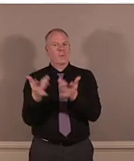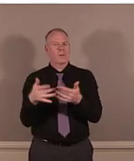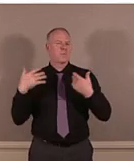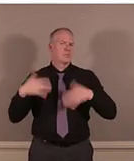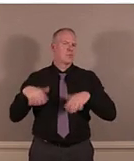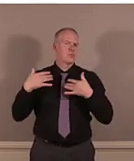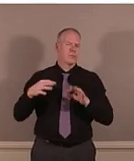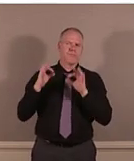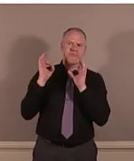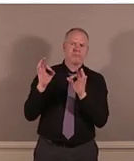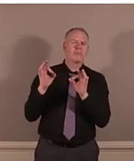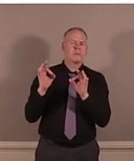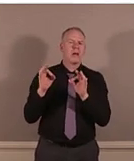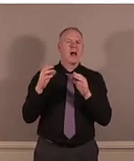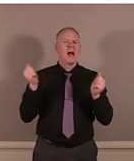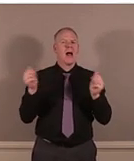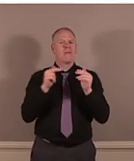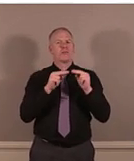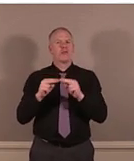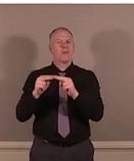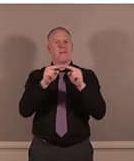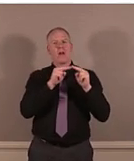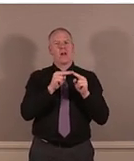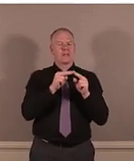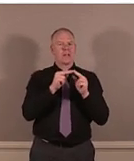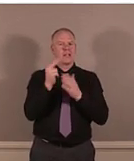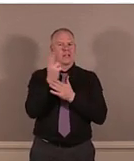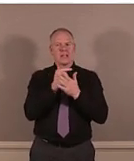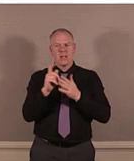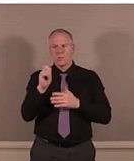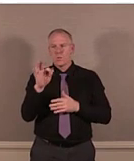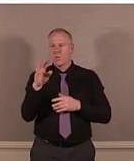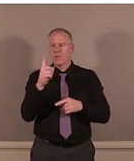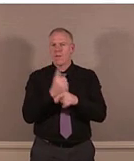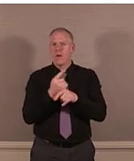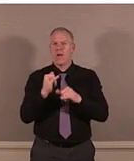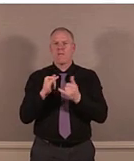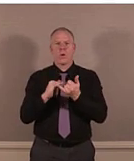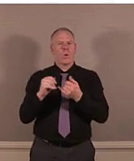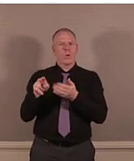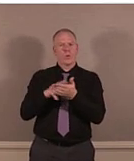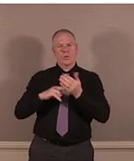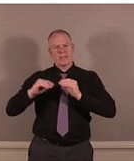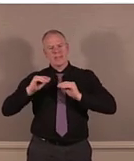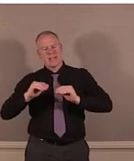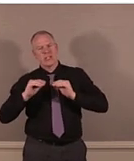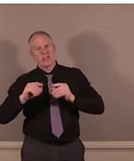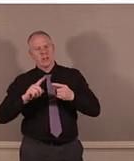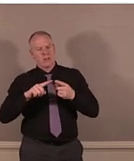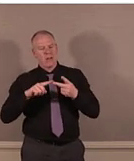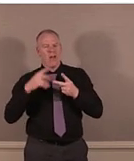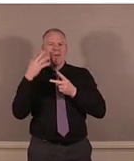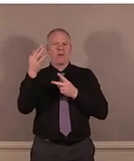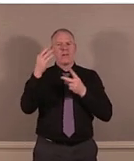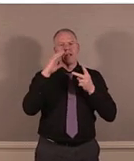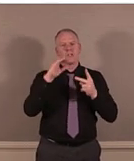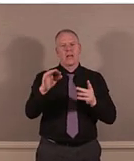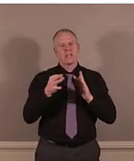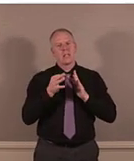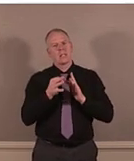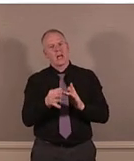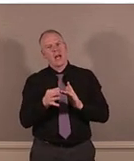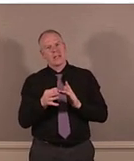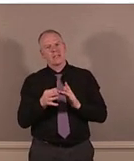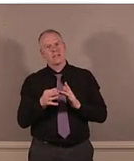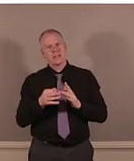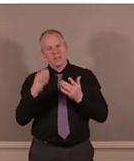absolutely fantastic. We have universal design reflective tools for practitioners. We have further education guidance and scoping